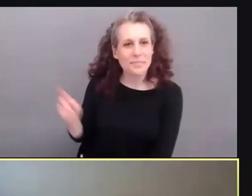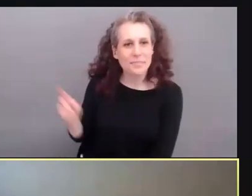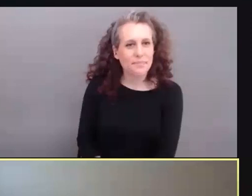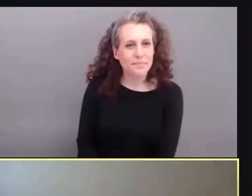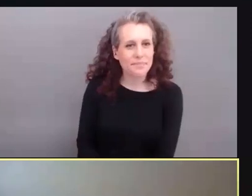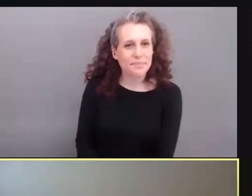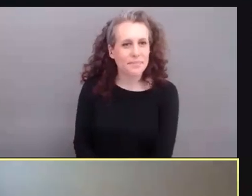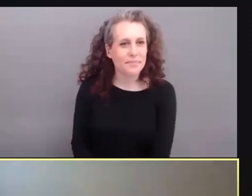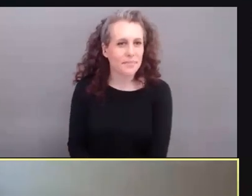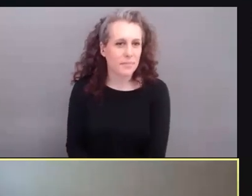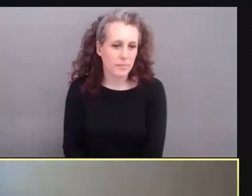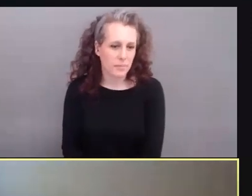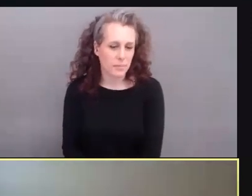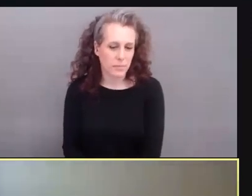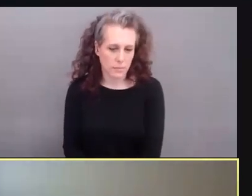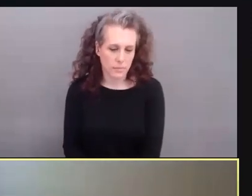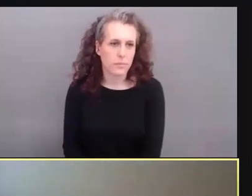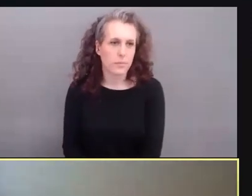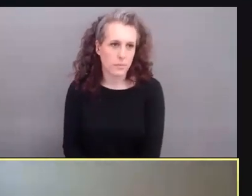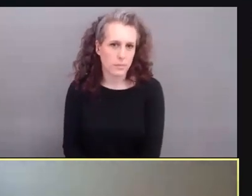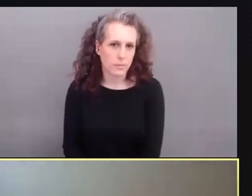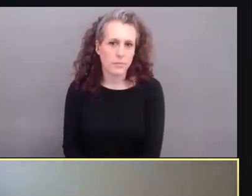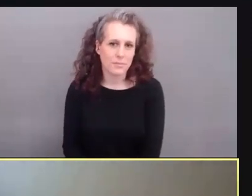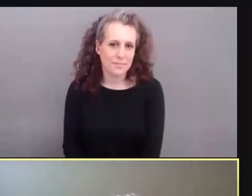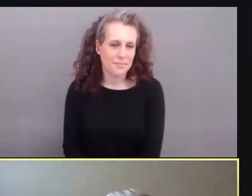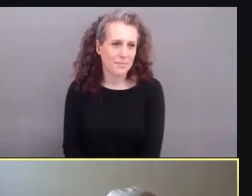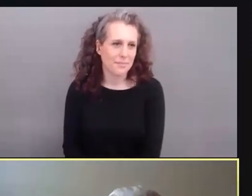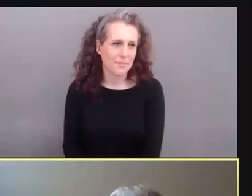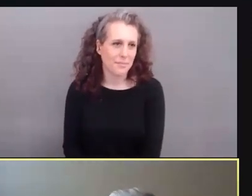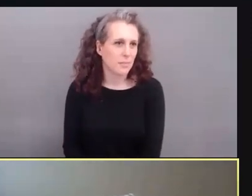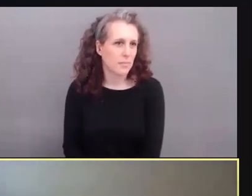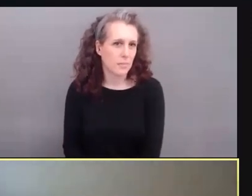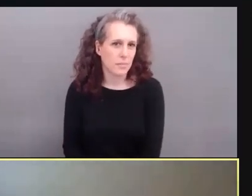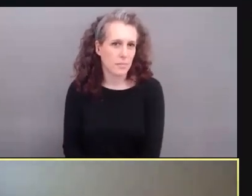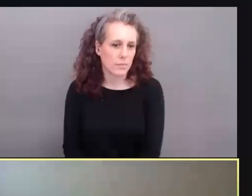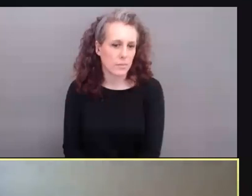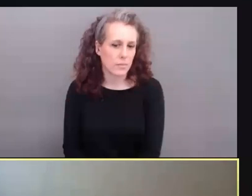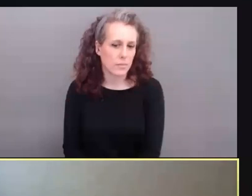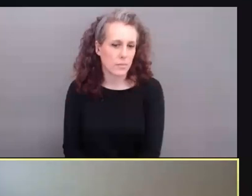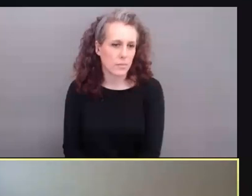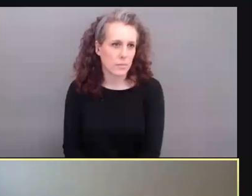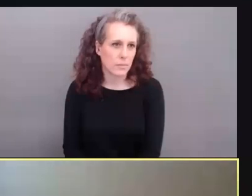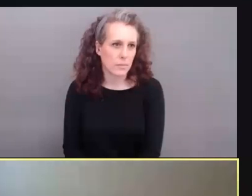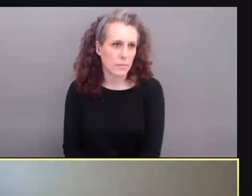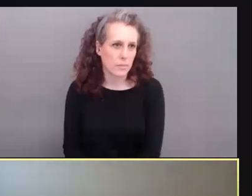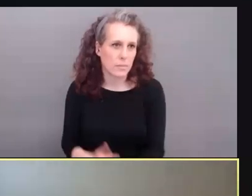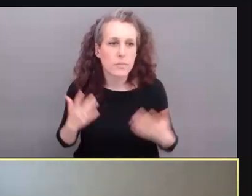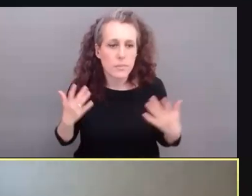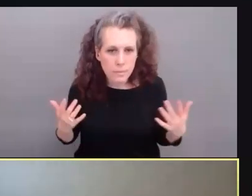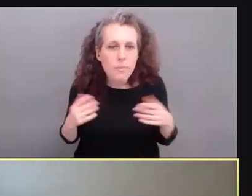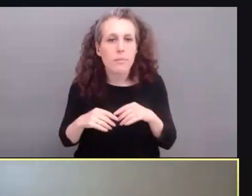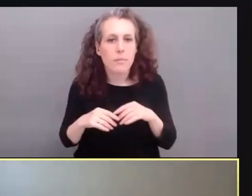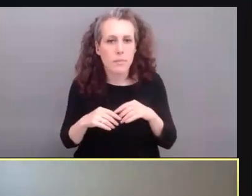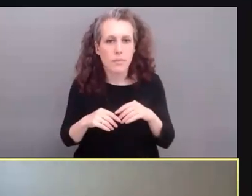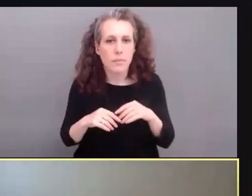Yeah. And we take people into also not doing everything about buildings where you can